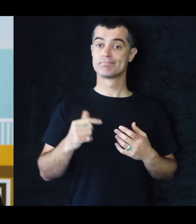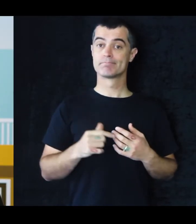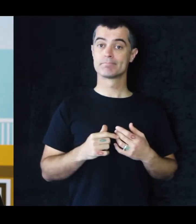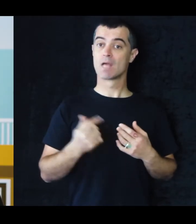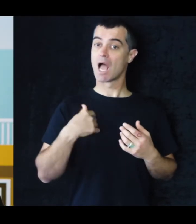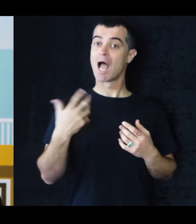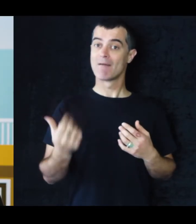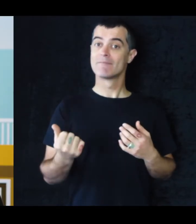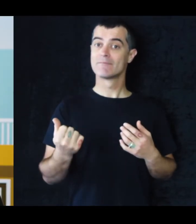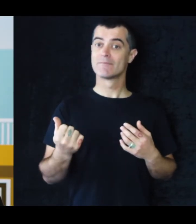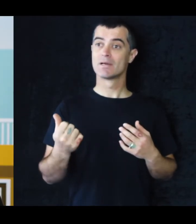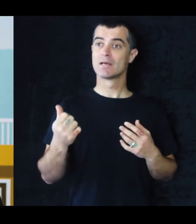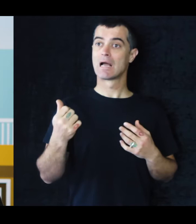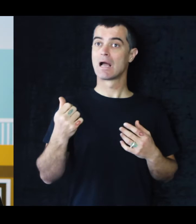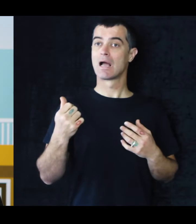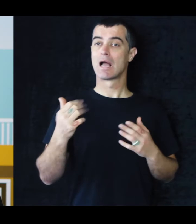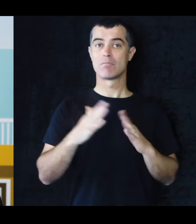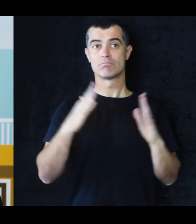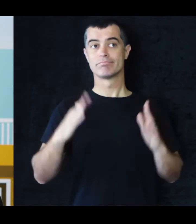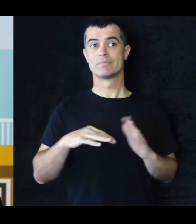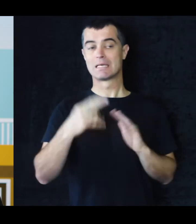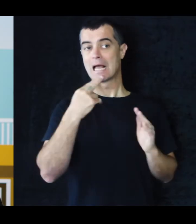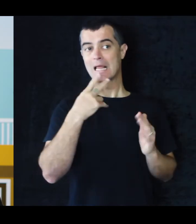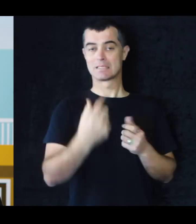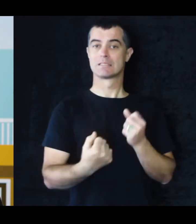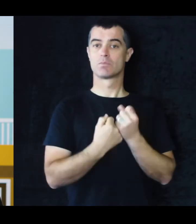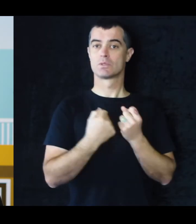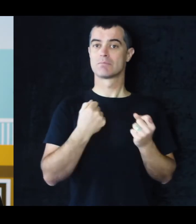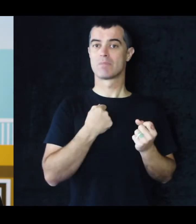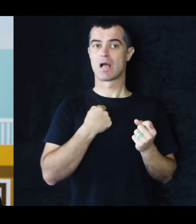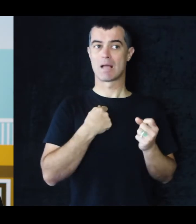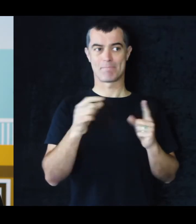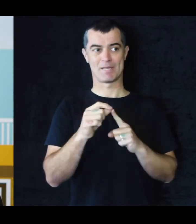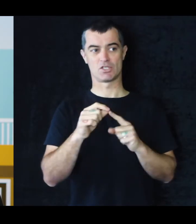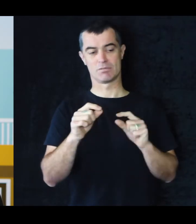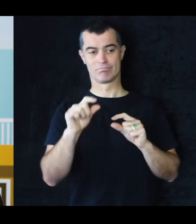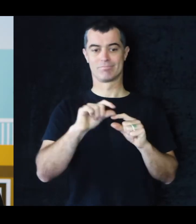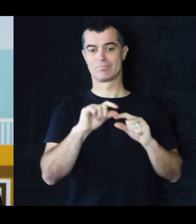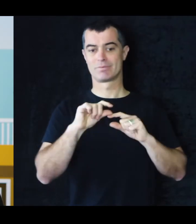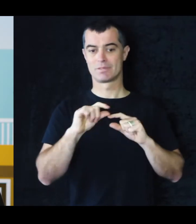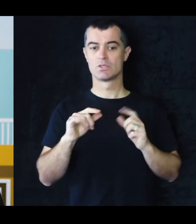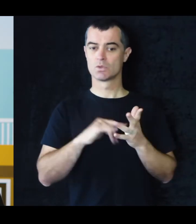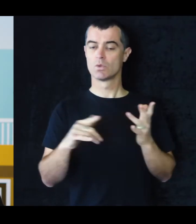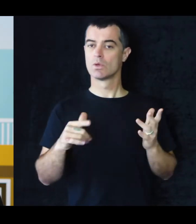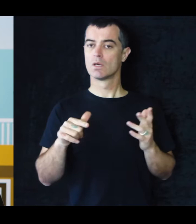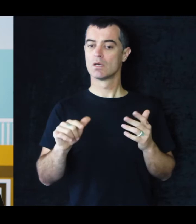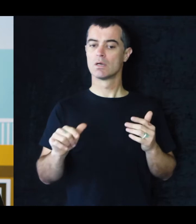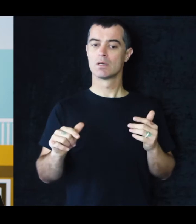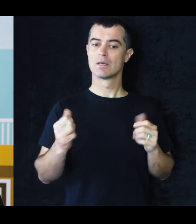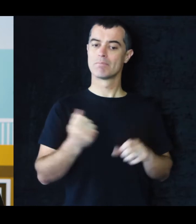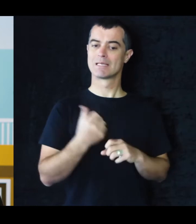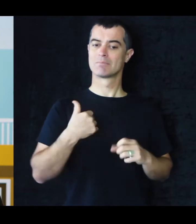that I have property in Adelaide, which bolsters my measly pension payout. So